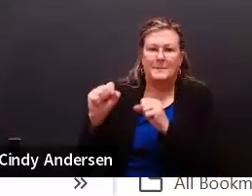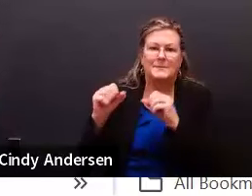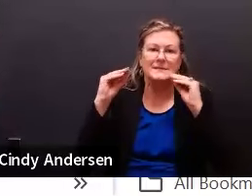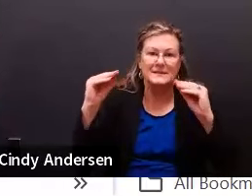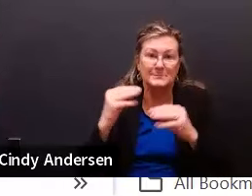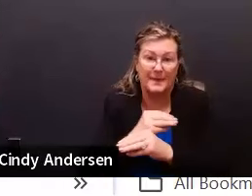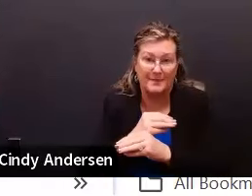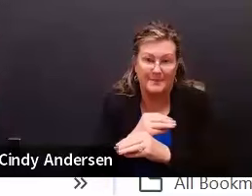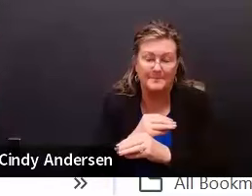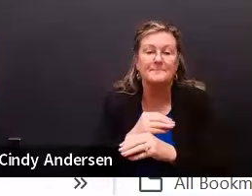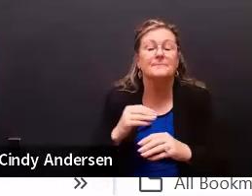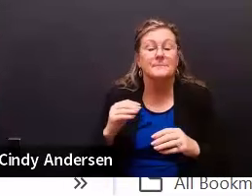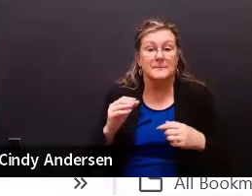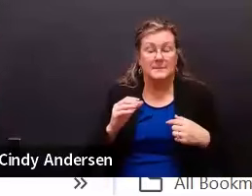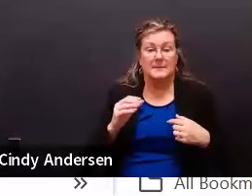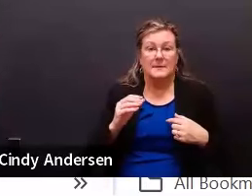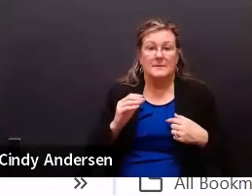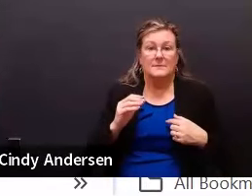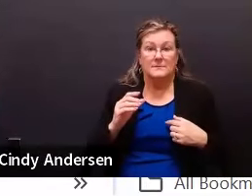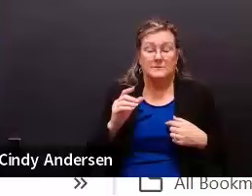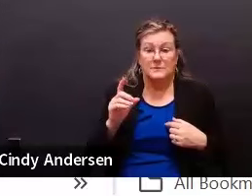Do our severe